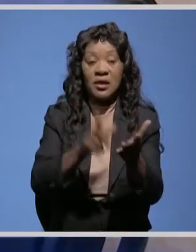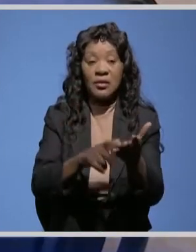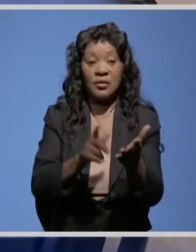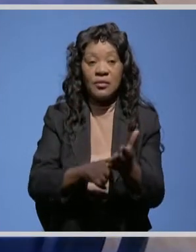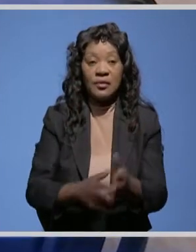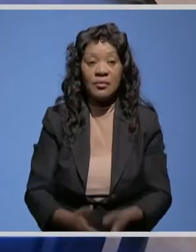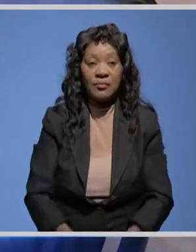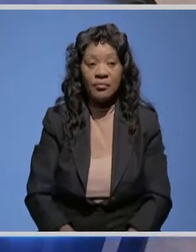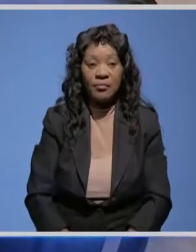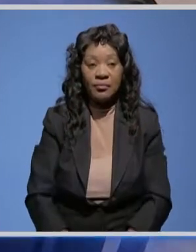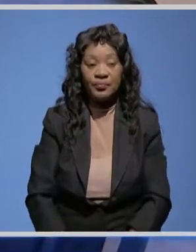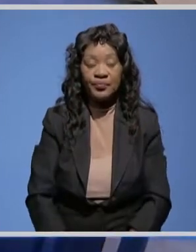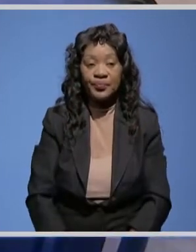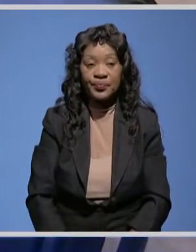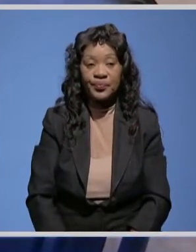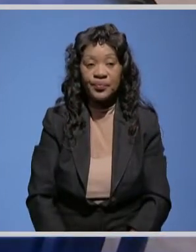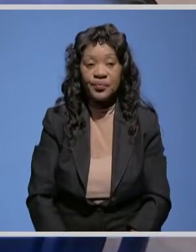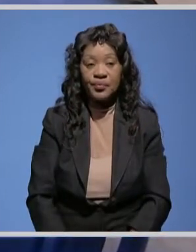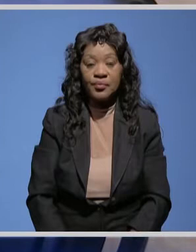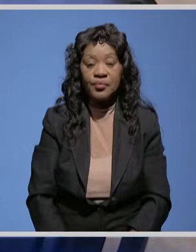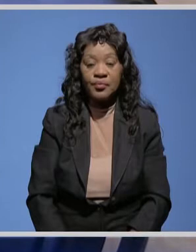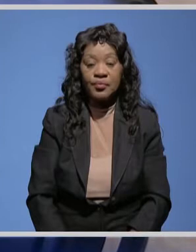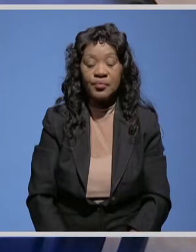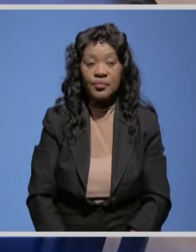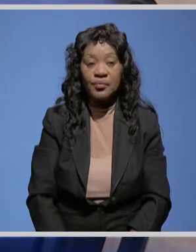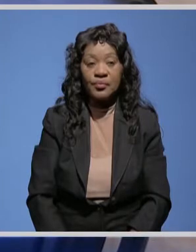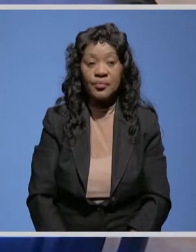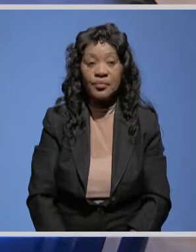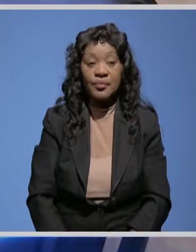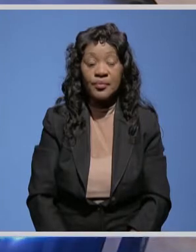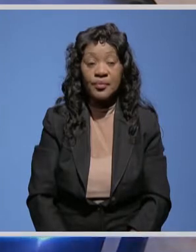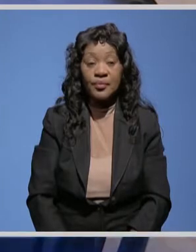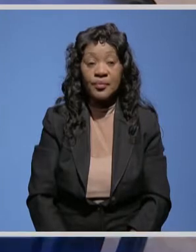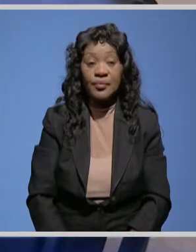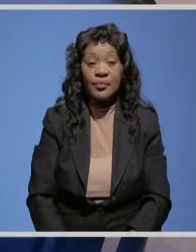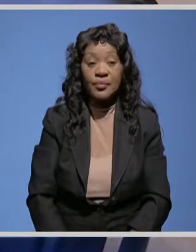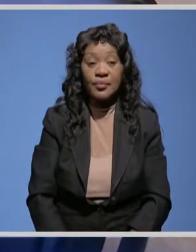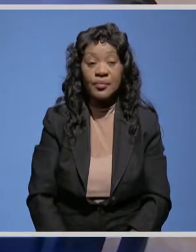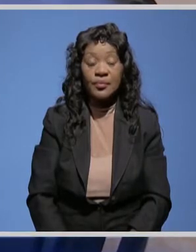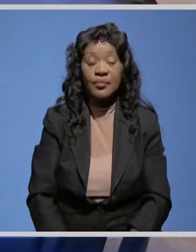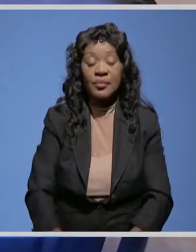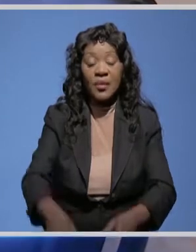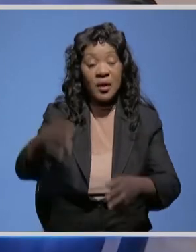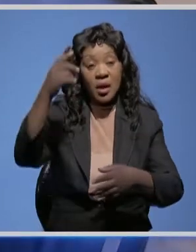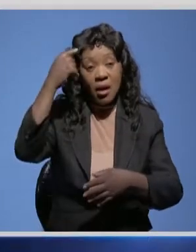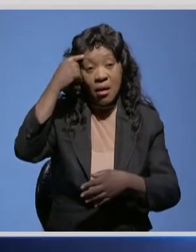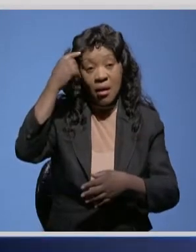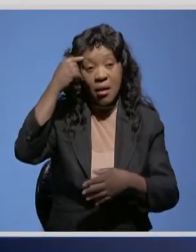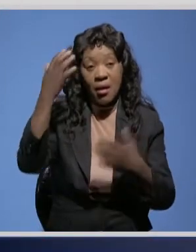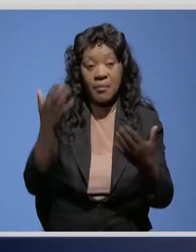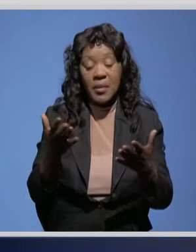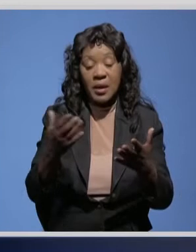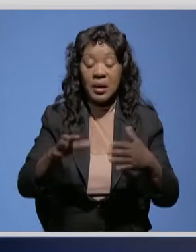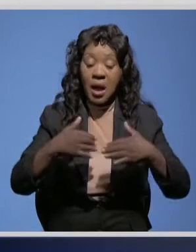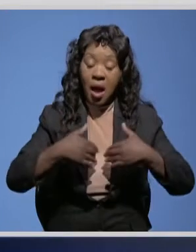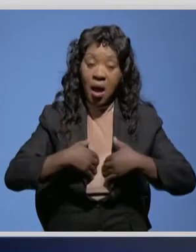infection before July. The measures which were put in place by the government did delay the peak, and